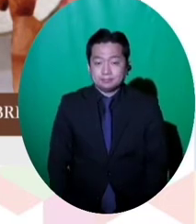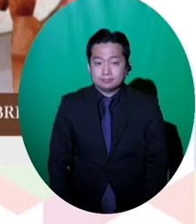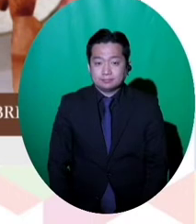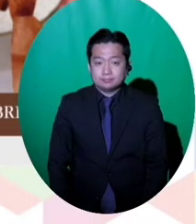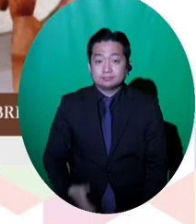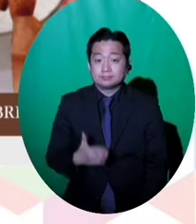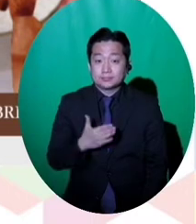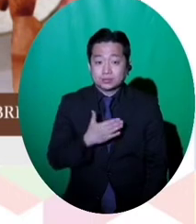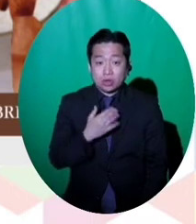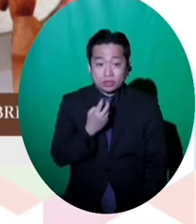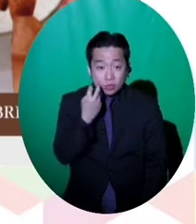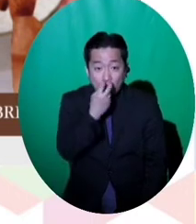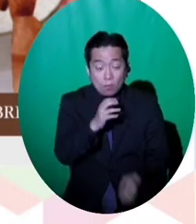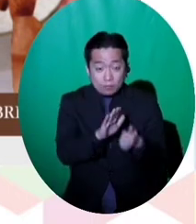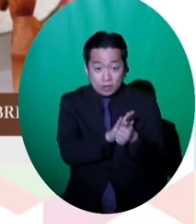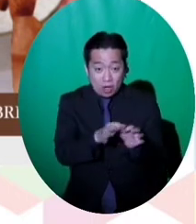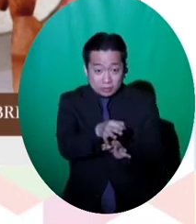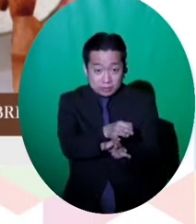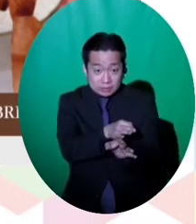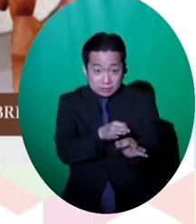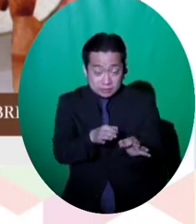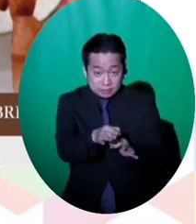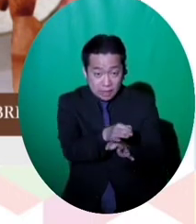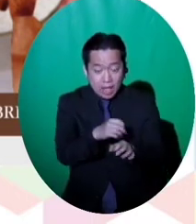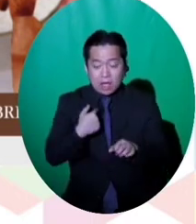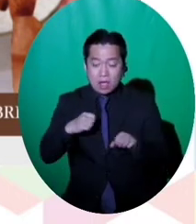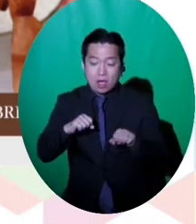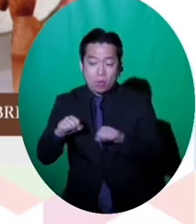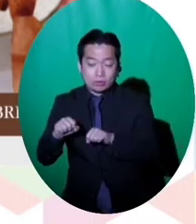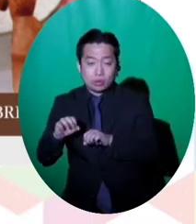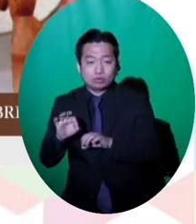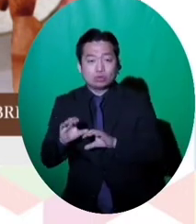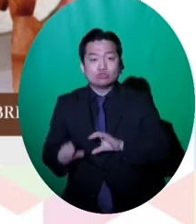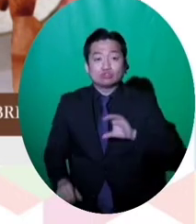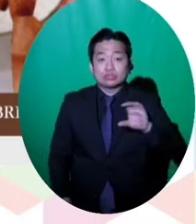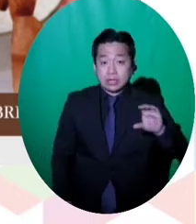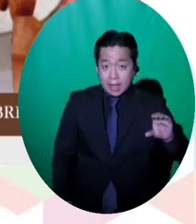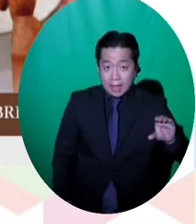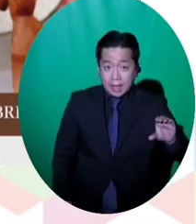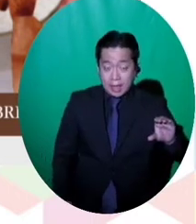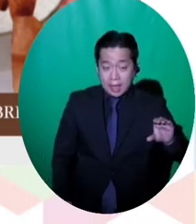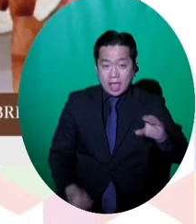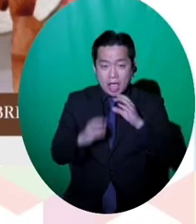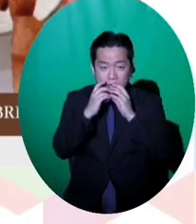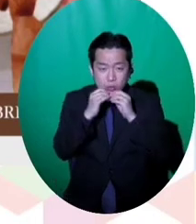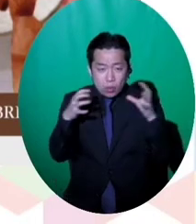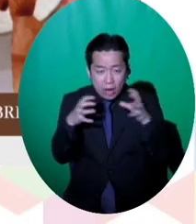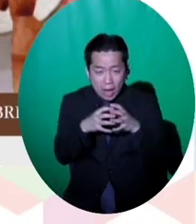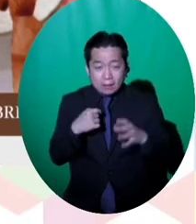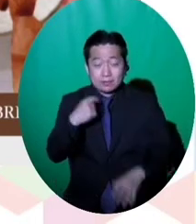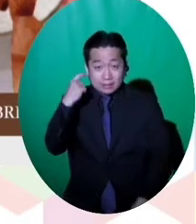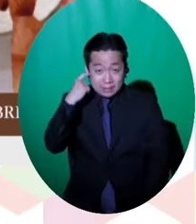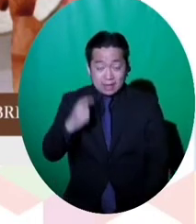and also investments that produces and develops and maintains human